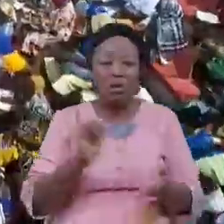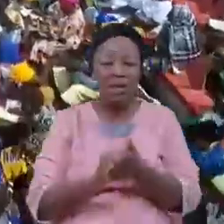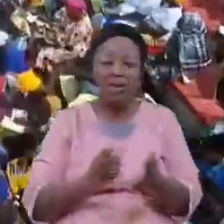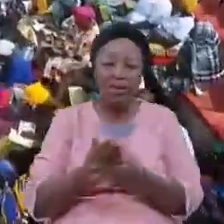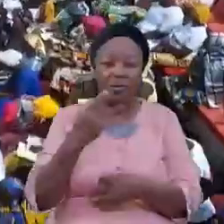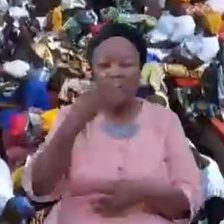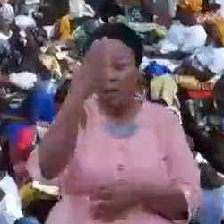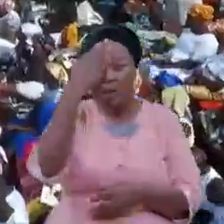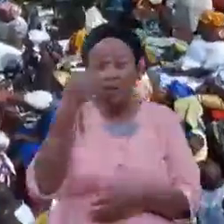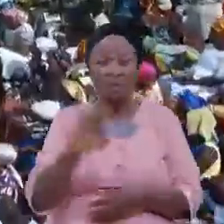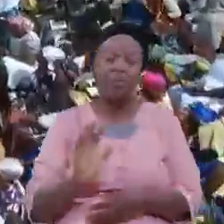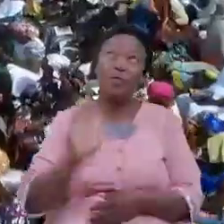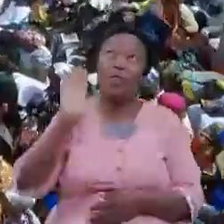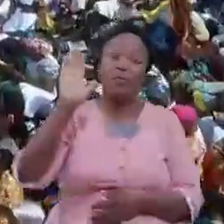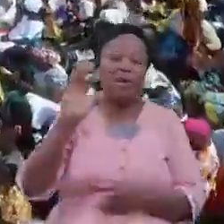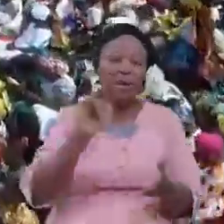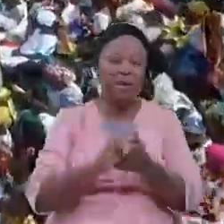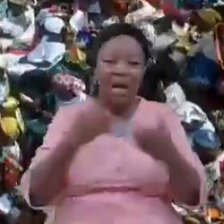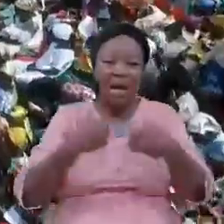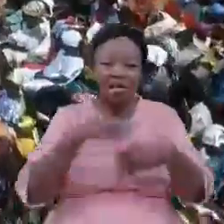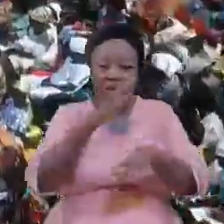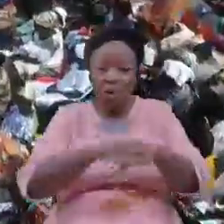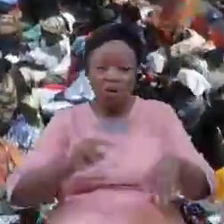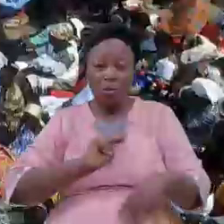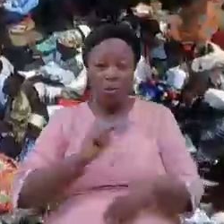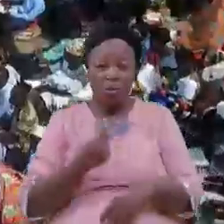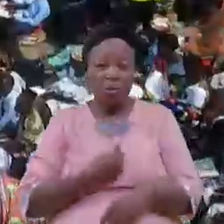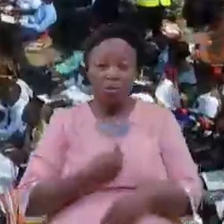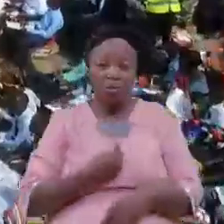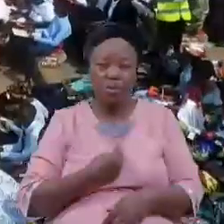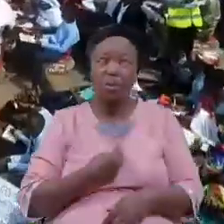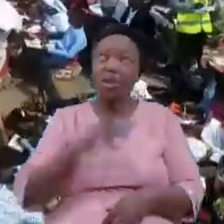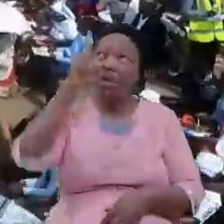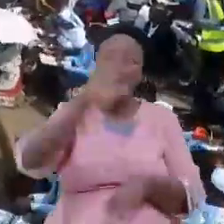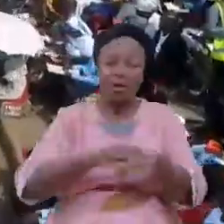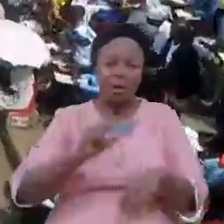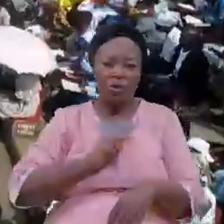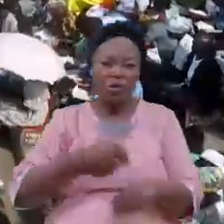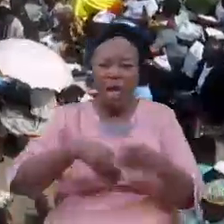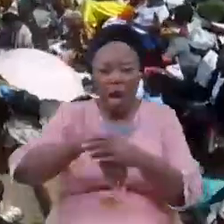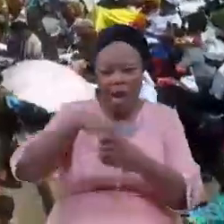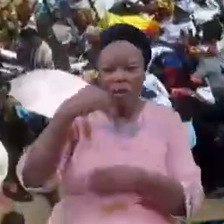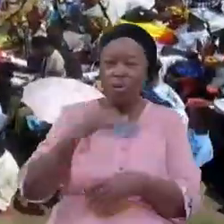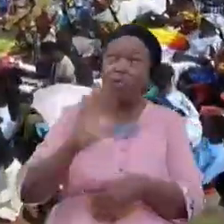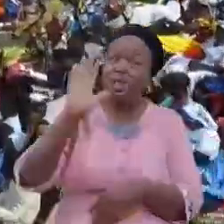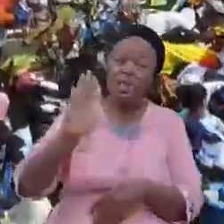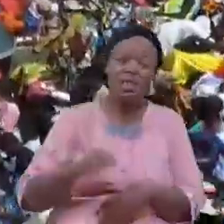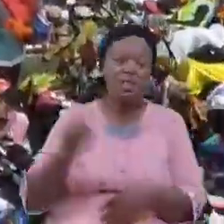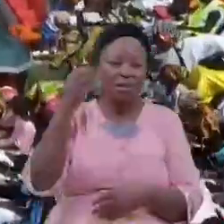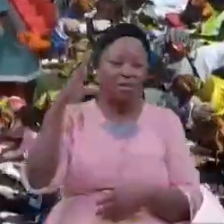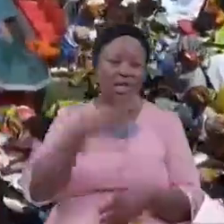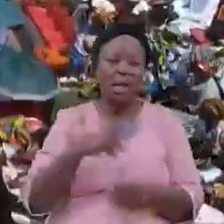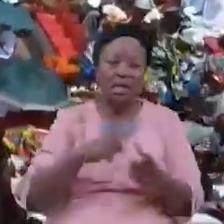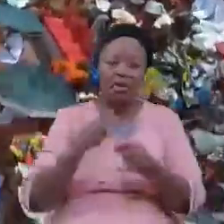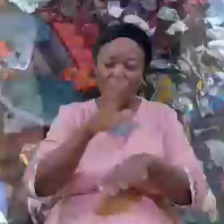him that has called us, he called us out of disgrace, and he called us to glory